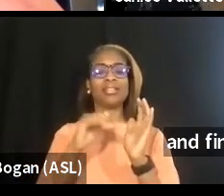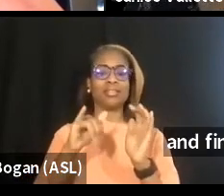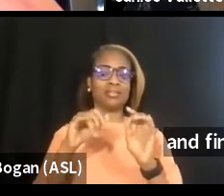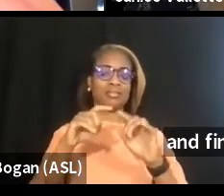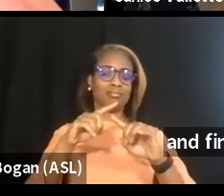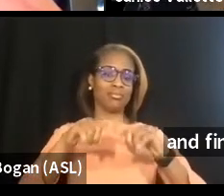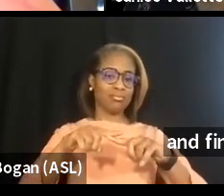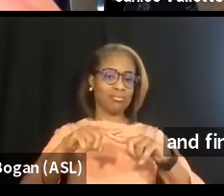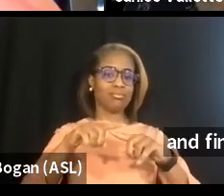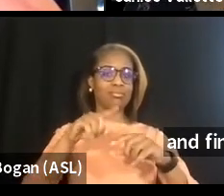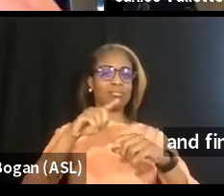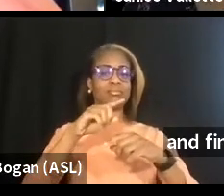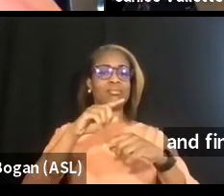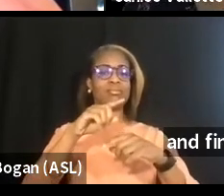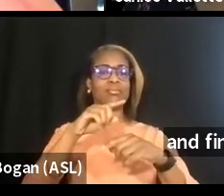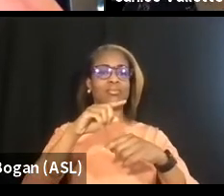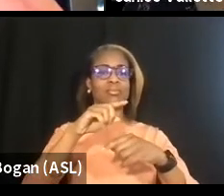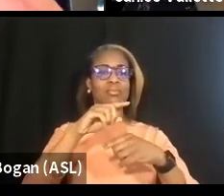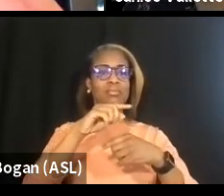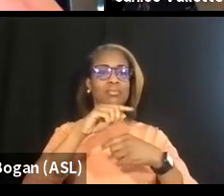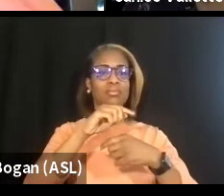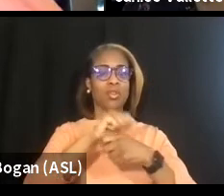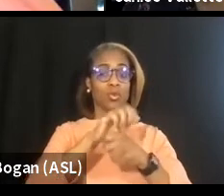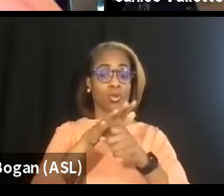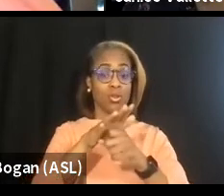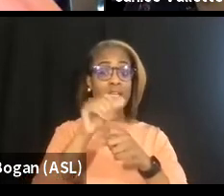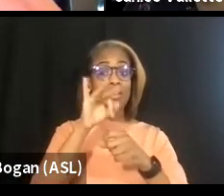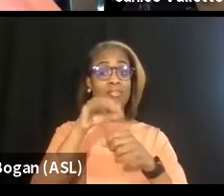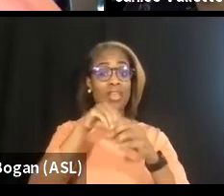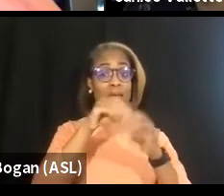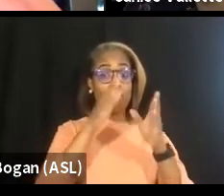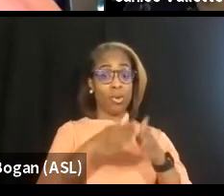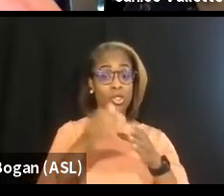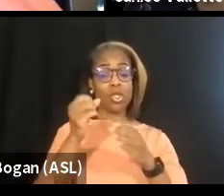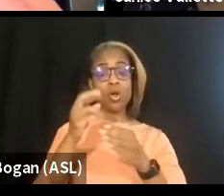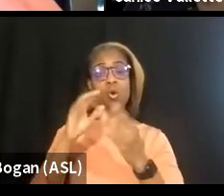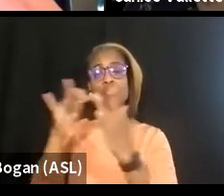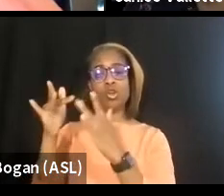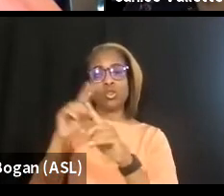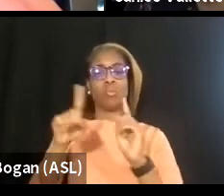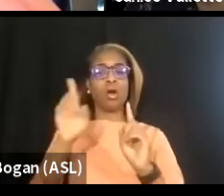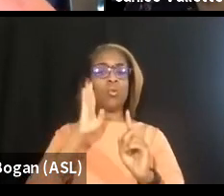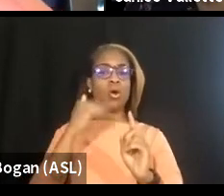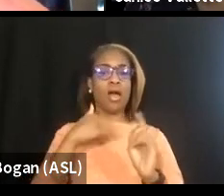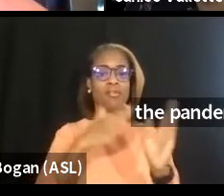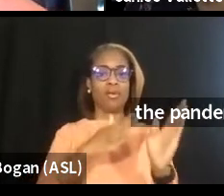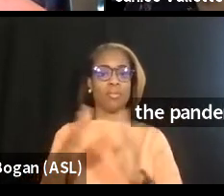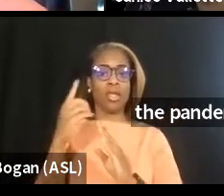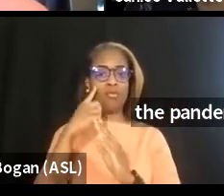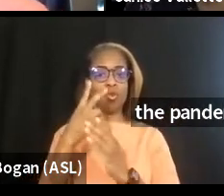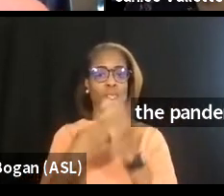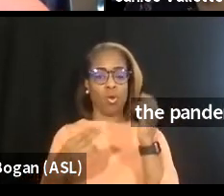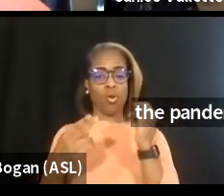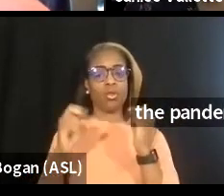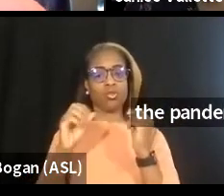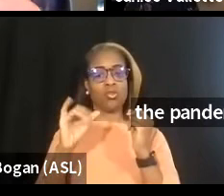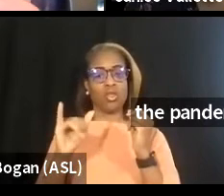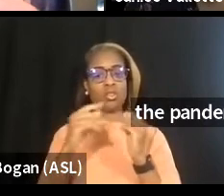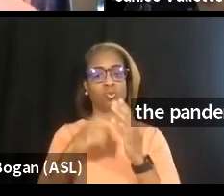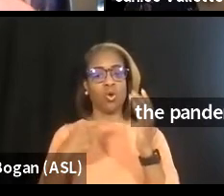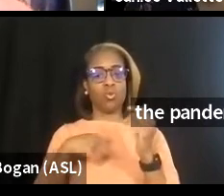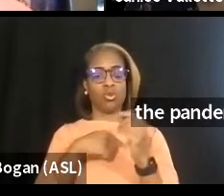pandemic, whether we're in person or virtual, but we'll have a okay. plan for both ways. But mm-hmm. That is the timeline that we're trying to meet